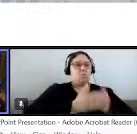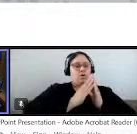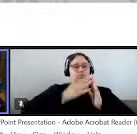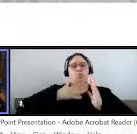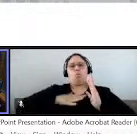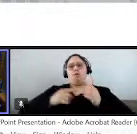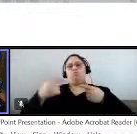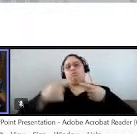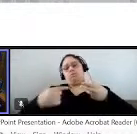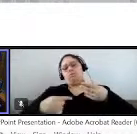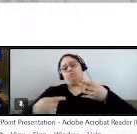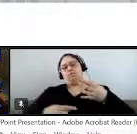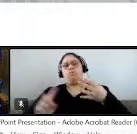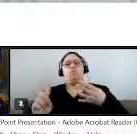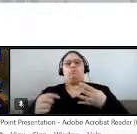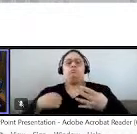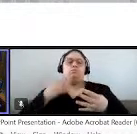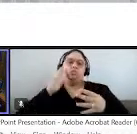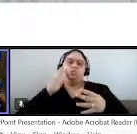for